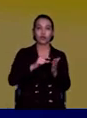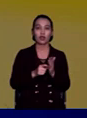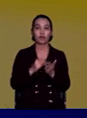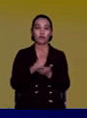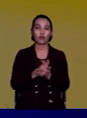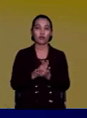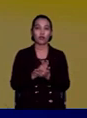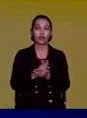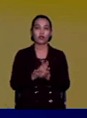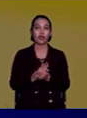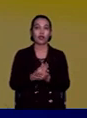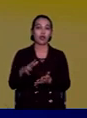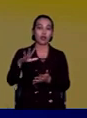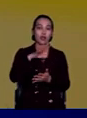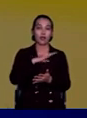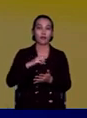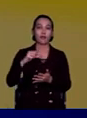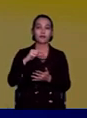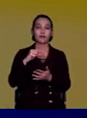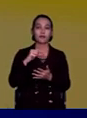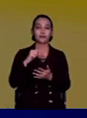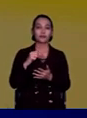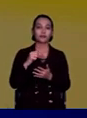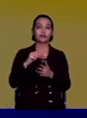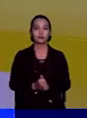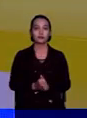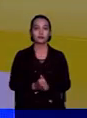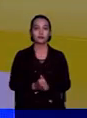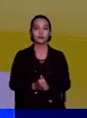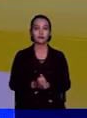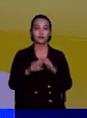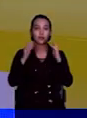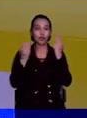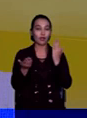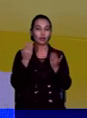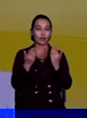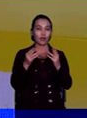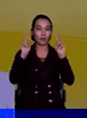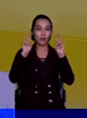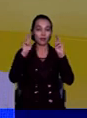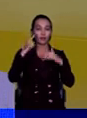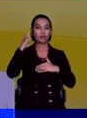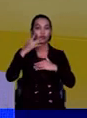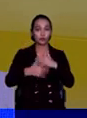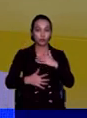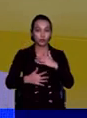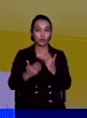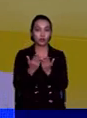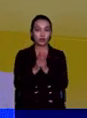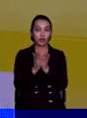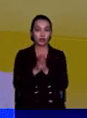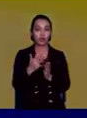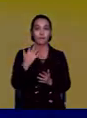xulosa qilamiz. Bu shakllarning yuzalari bir-biriga teng. Mavzu tushunarli bo'lsa, darsligimizdagi 5-chi